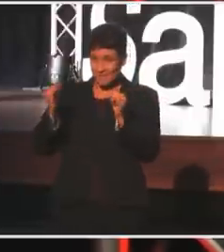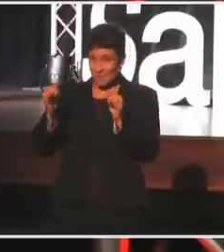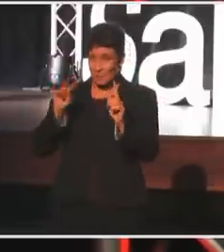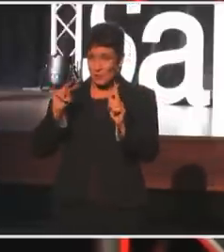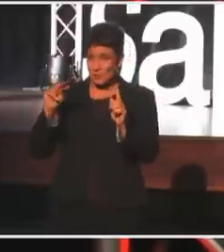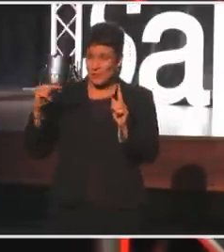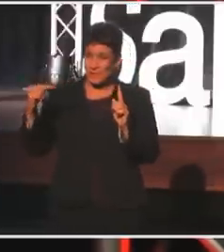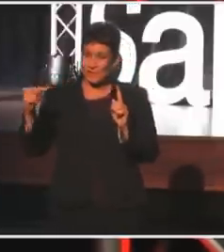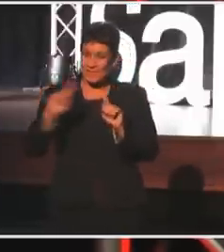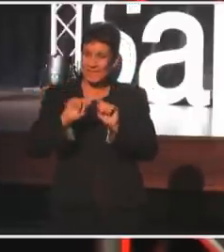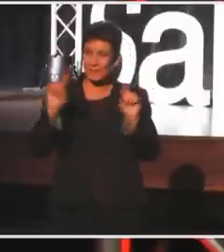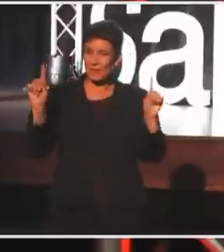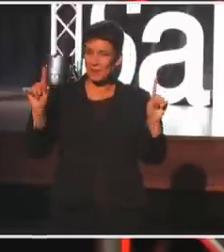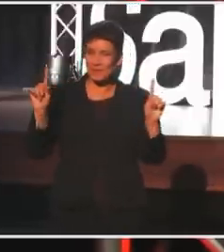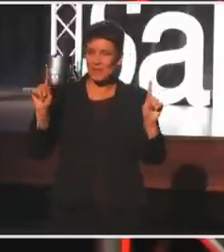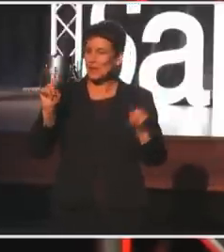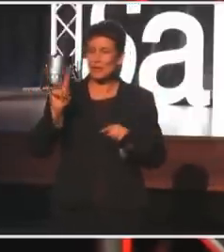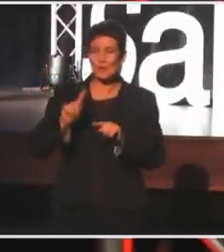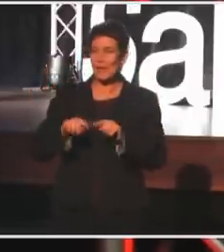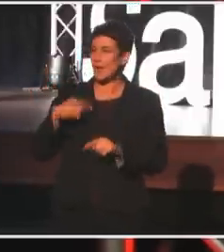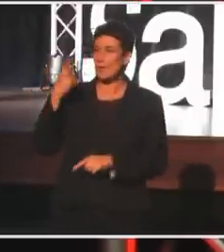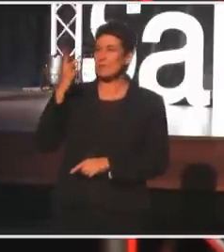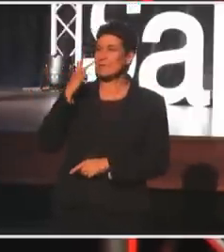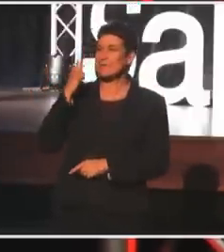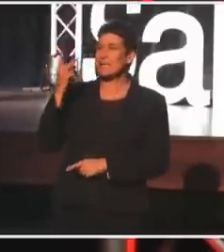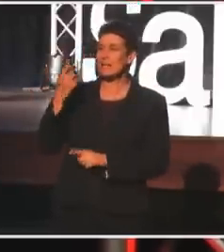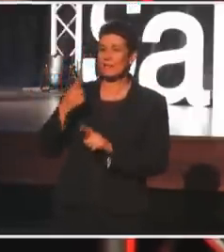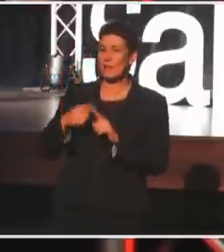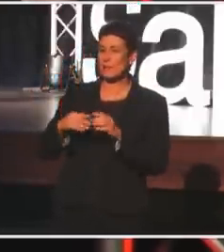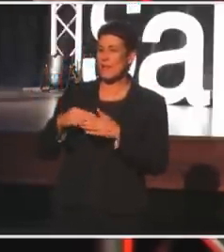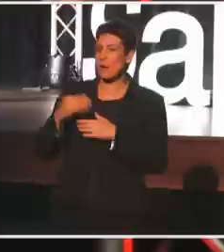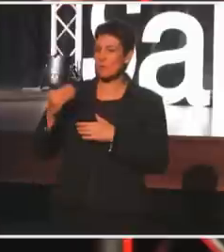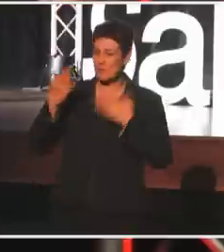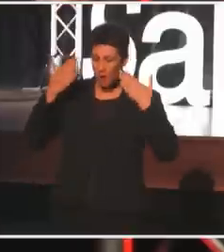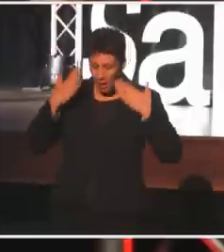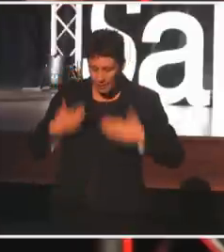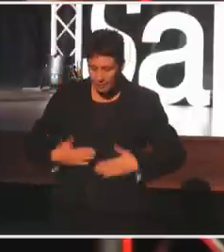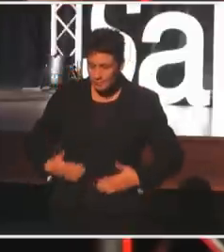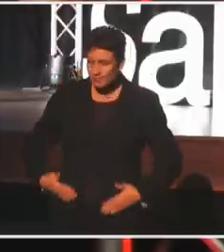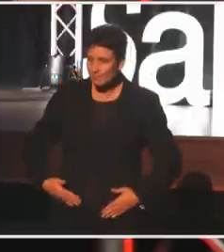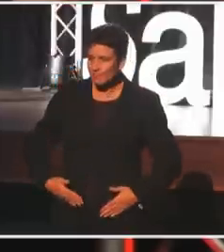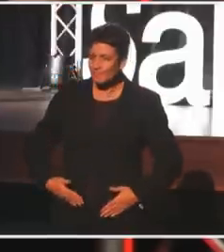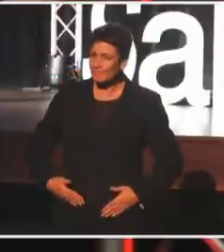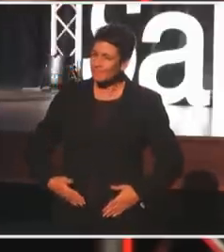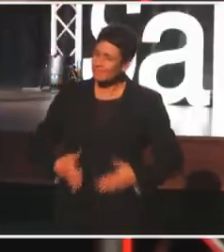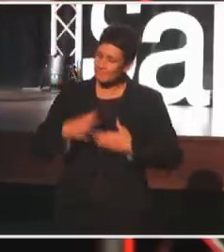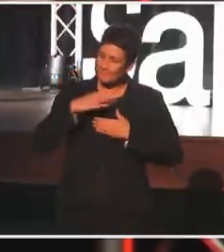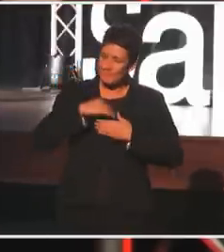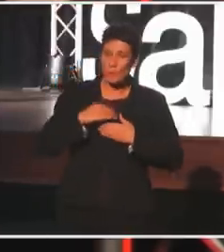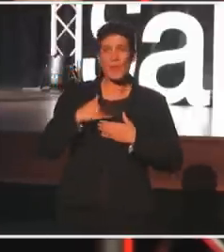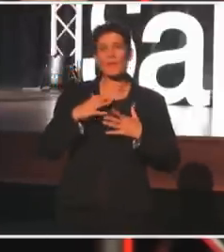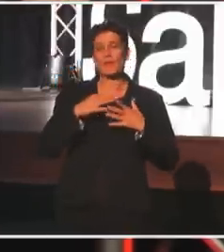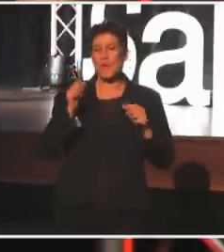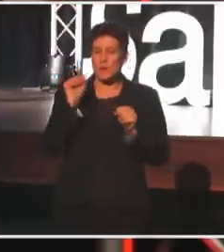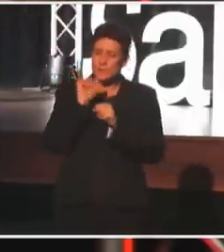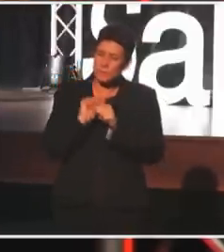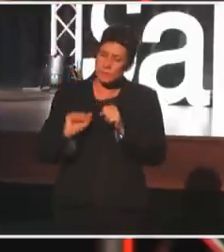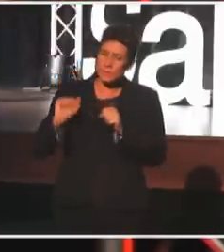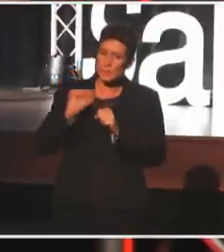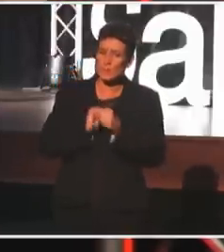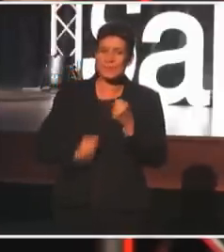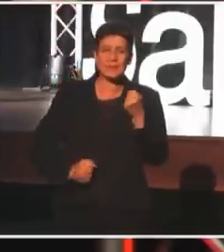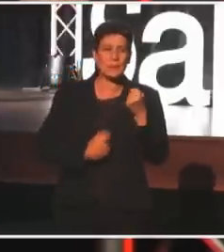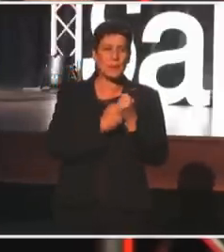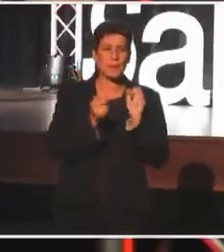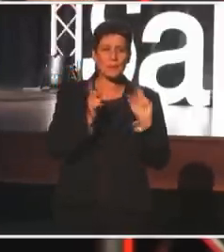perspective, and you can't always see it from the outside. We have a lot of work to do in